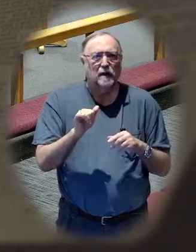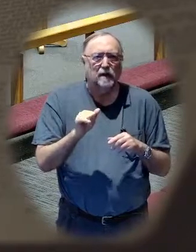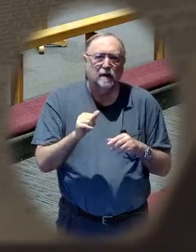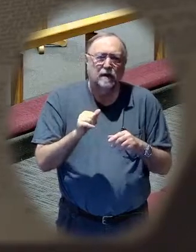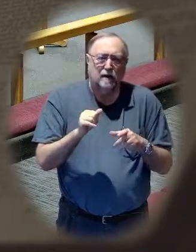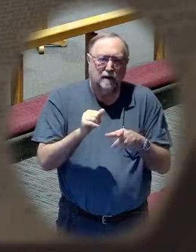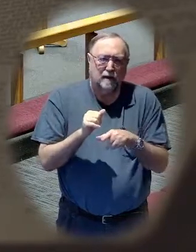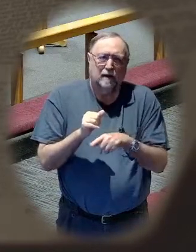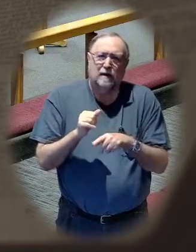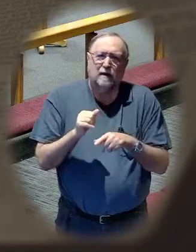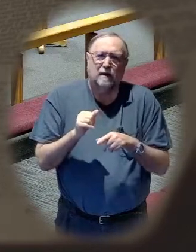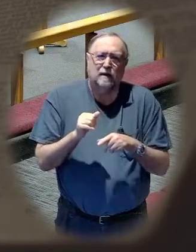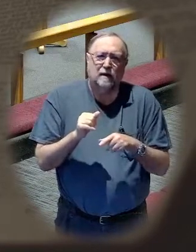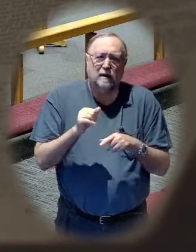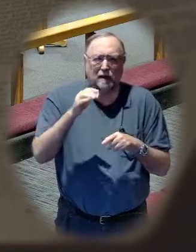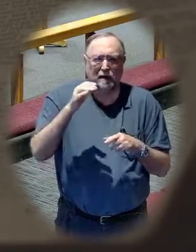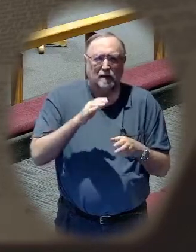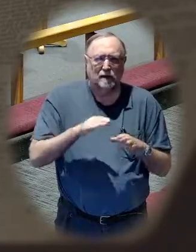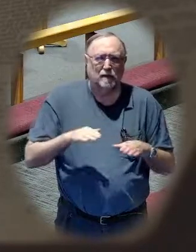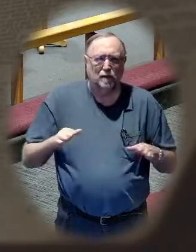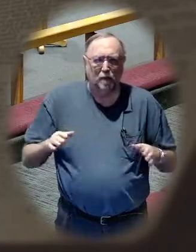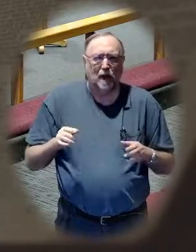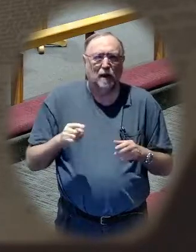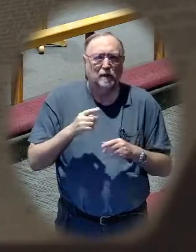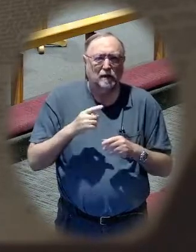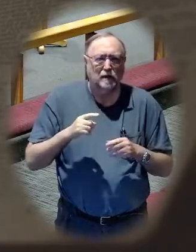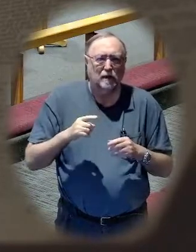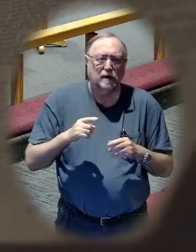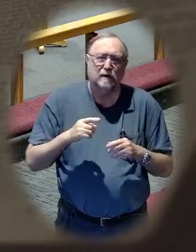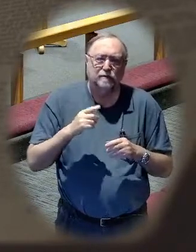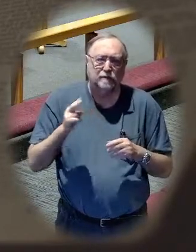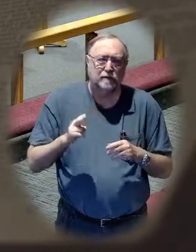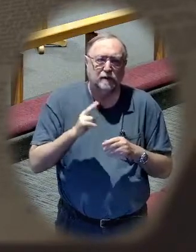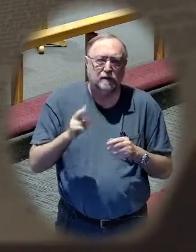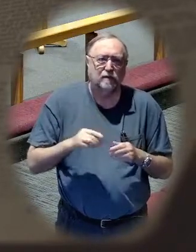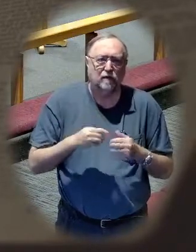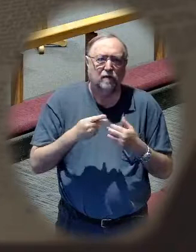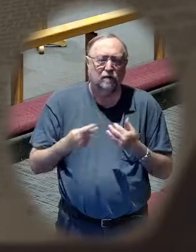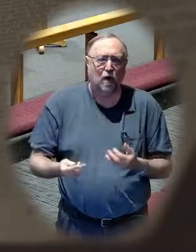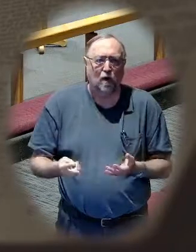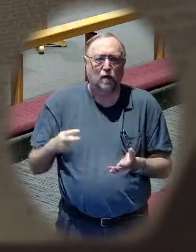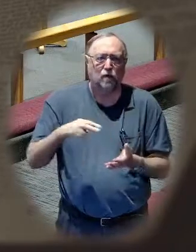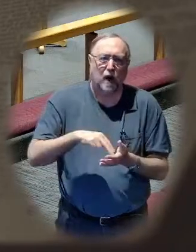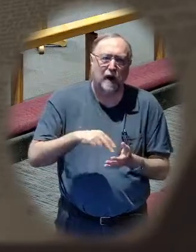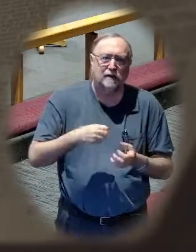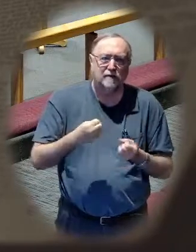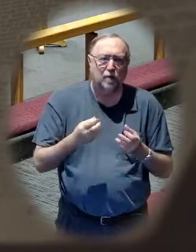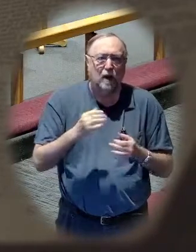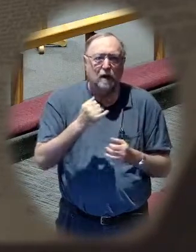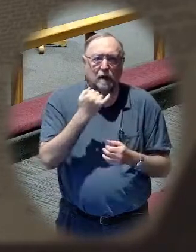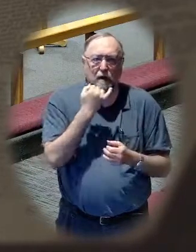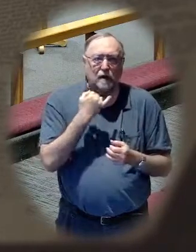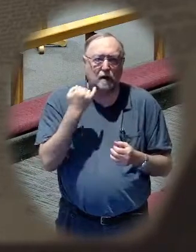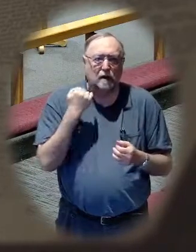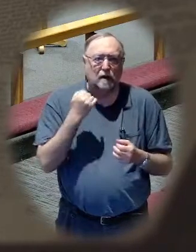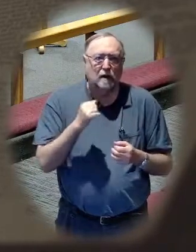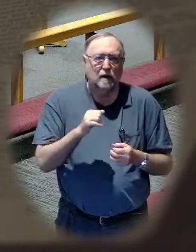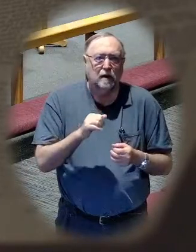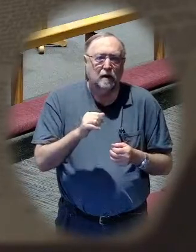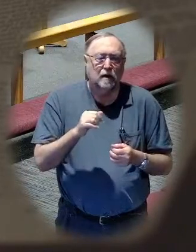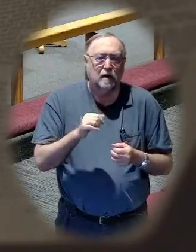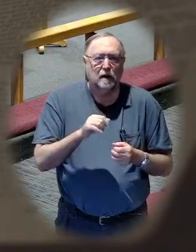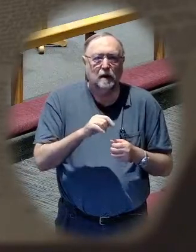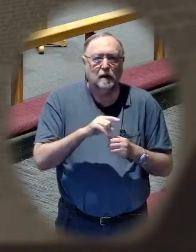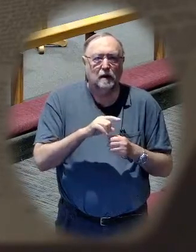appointed for the fall and rising of many in Israel, and for a sign that is opposed, and a sword will pierce through your own